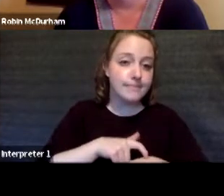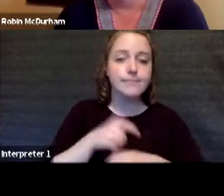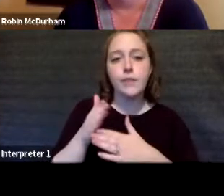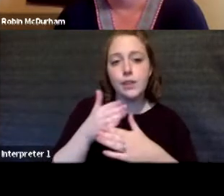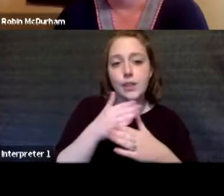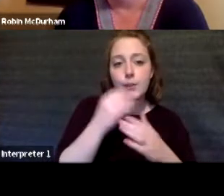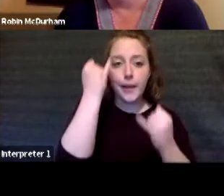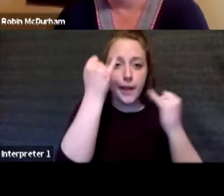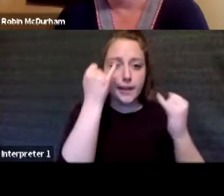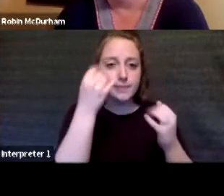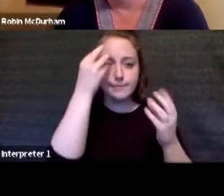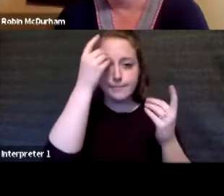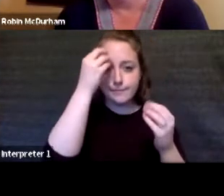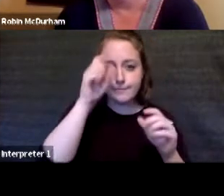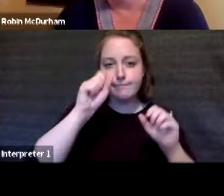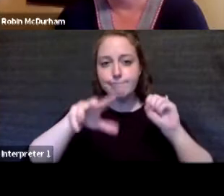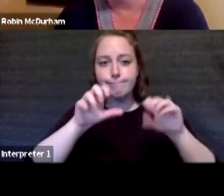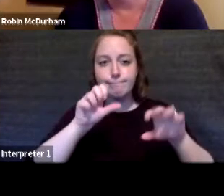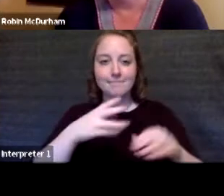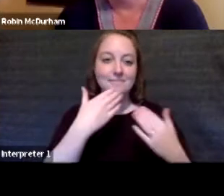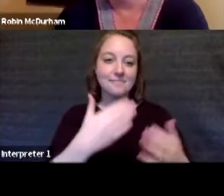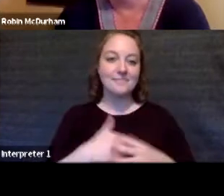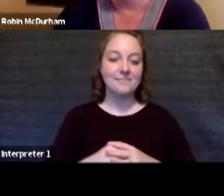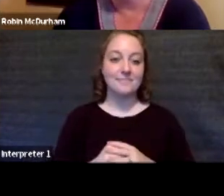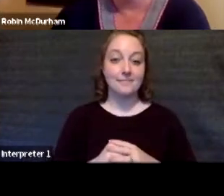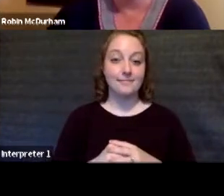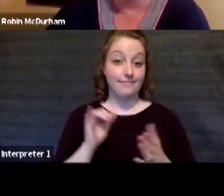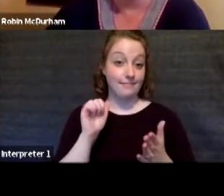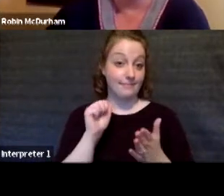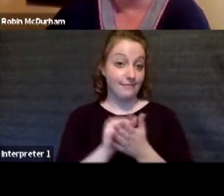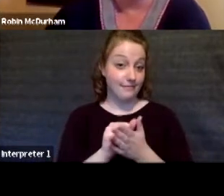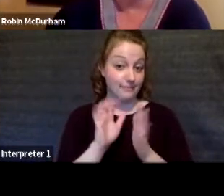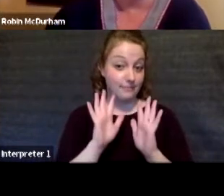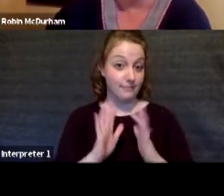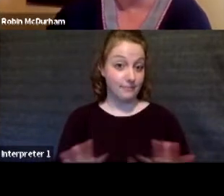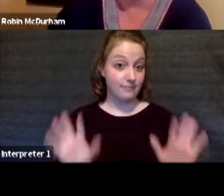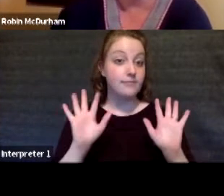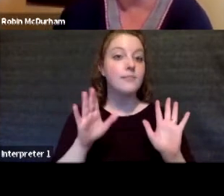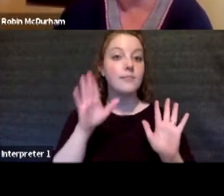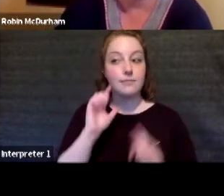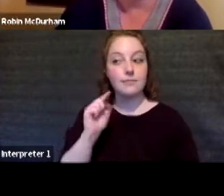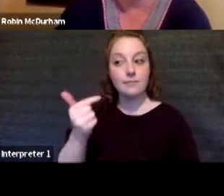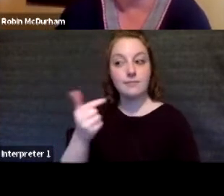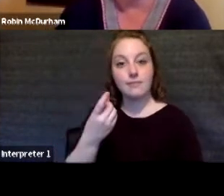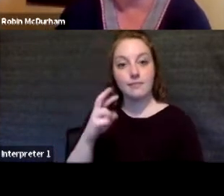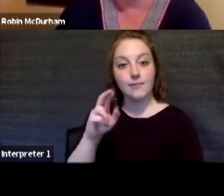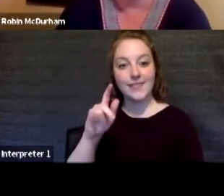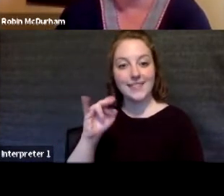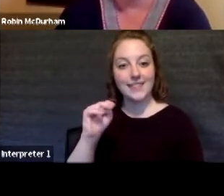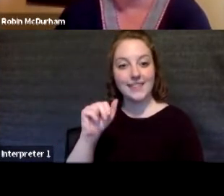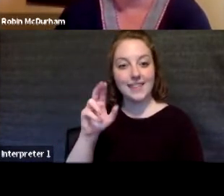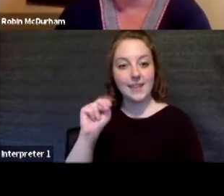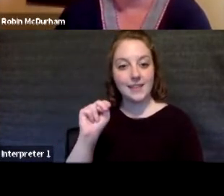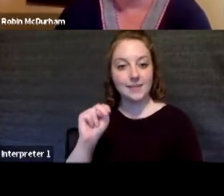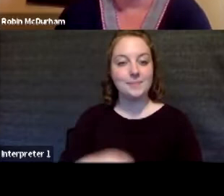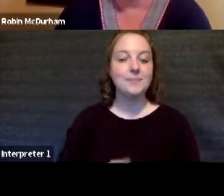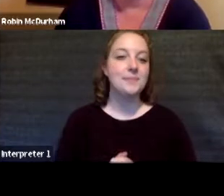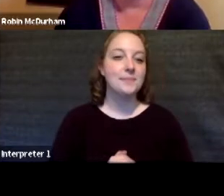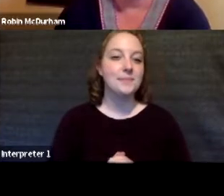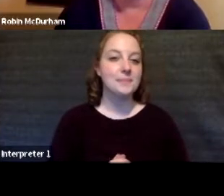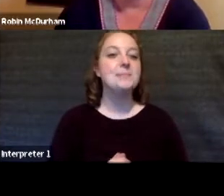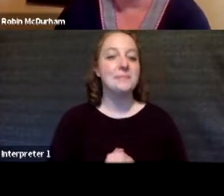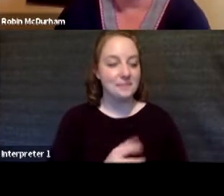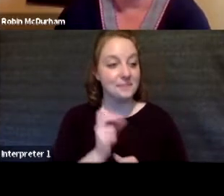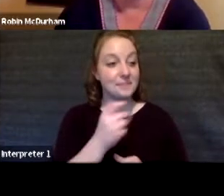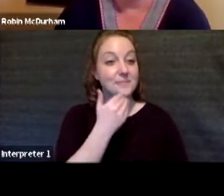and thoughts with us. With that being said, I'm going to turn it over to Dr. Kincannon. All right. Well, good evening,